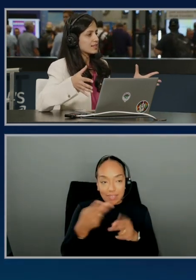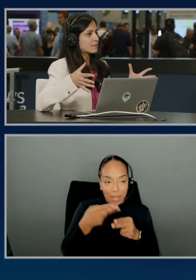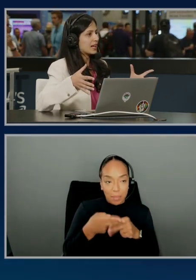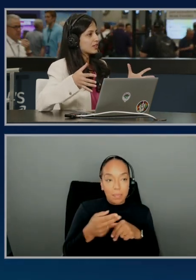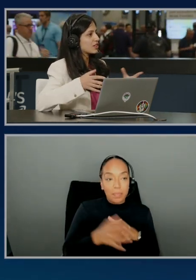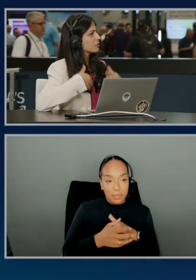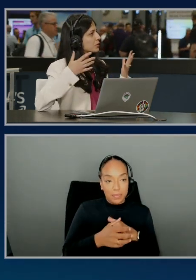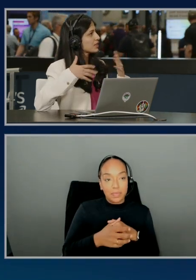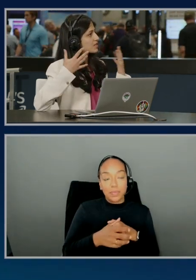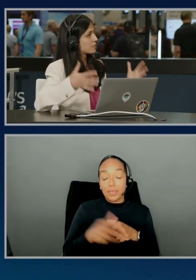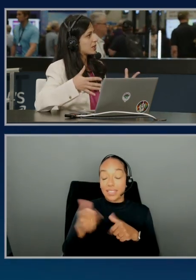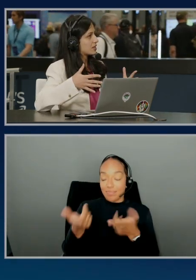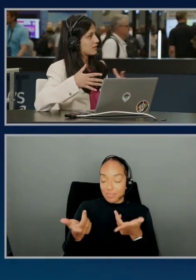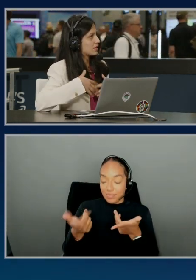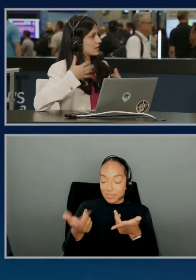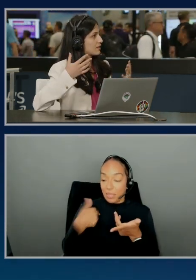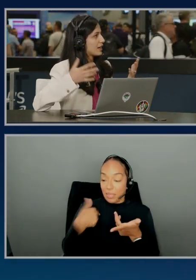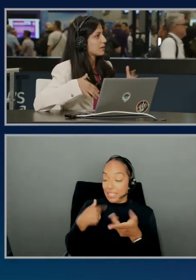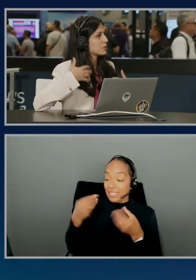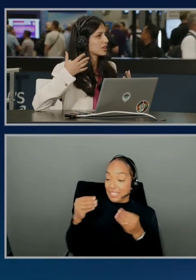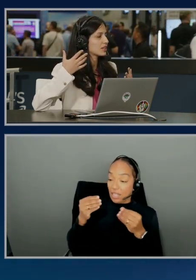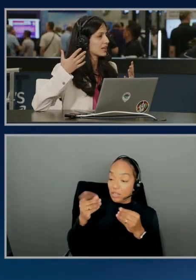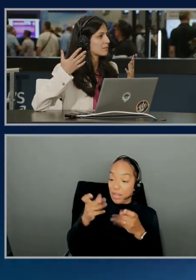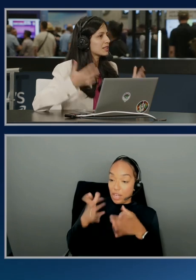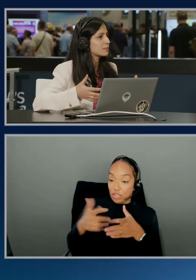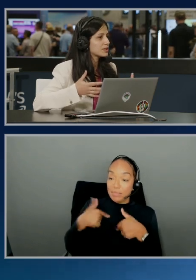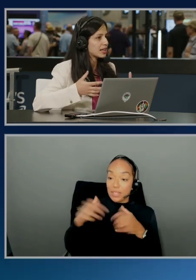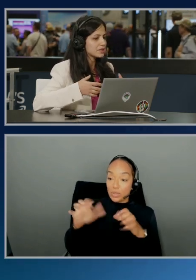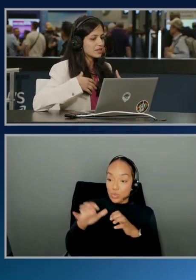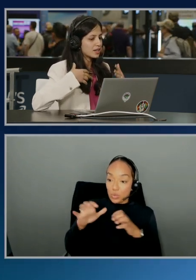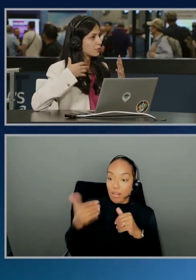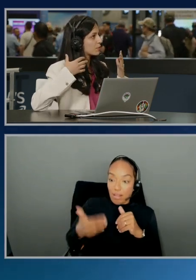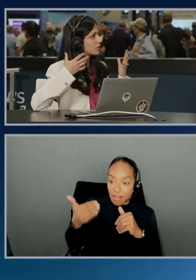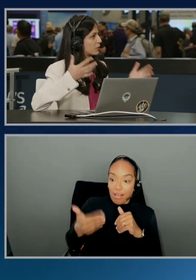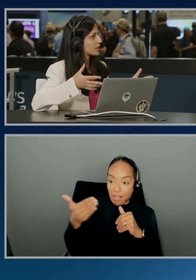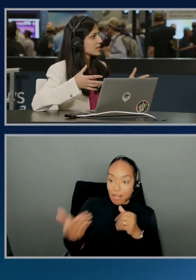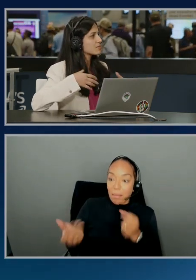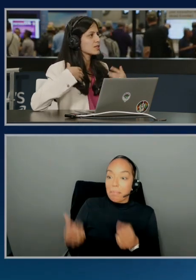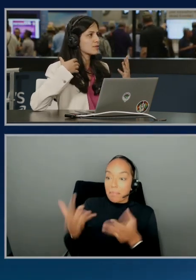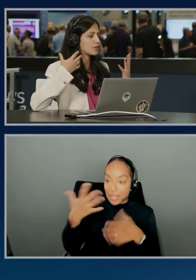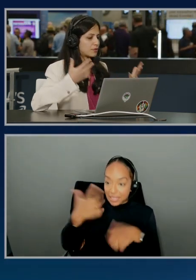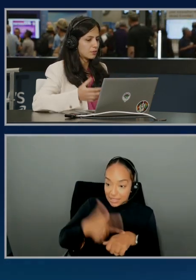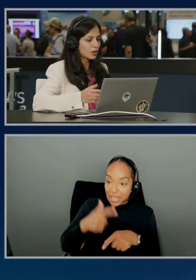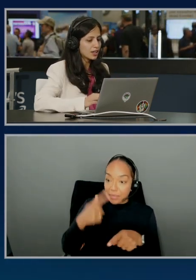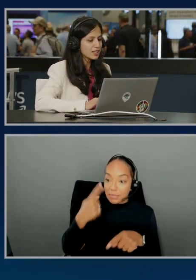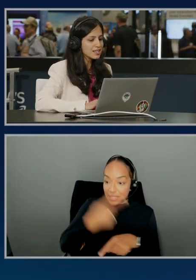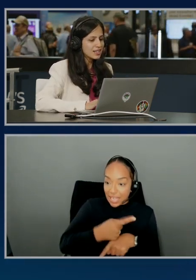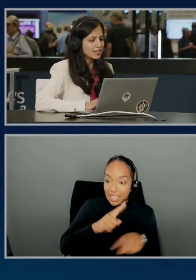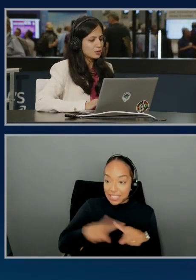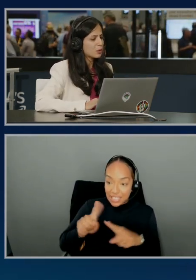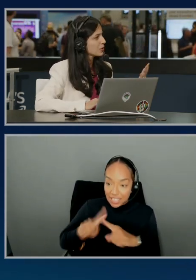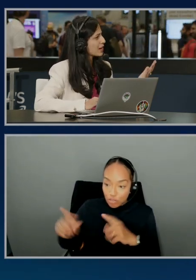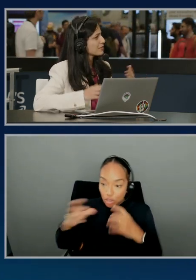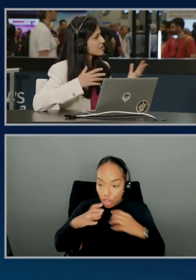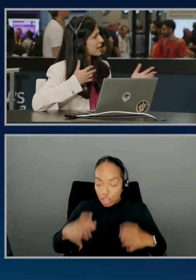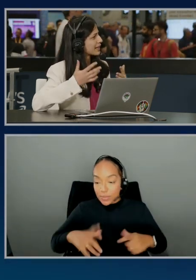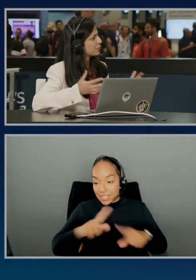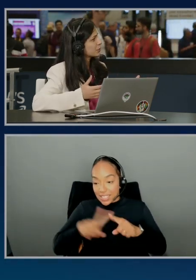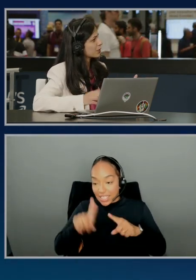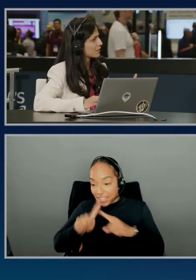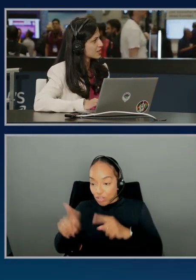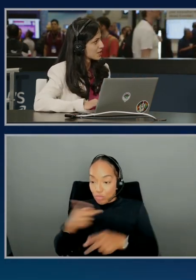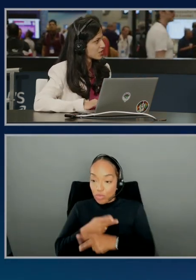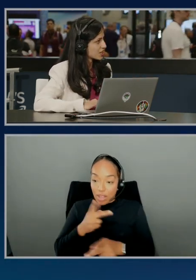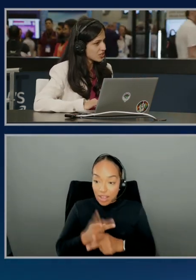as a sales manager, I'm doing this repeatedly, right? I'm doing it like multiple times a day for different customers, for different products. Do I want to have this back